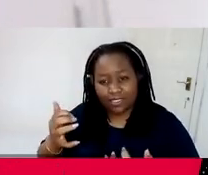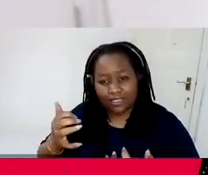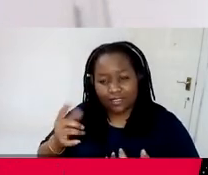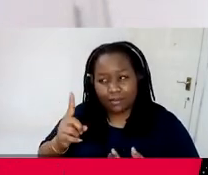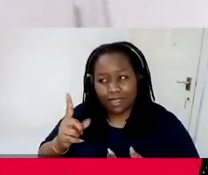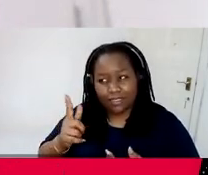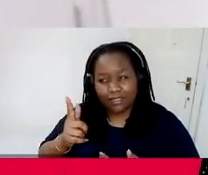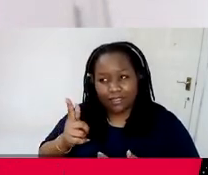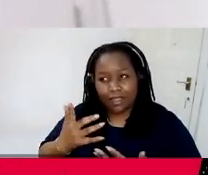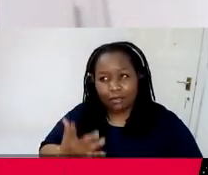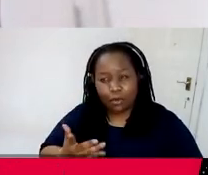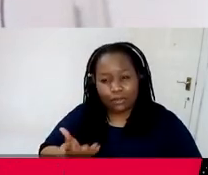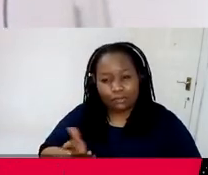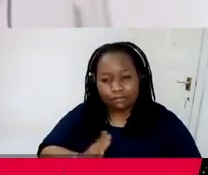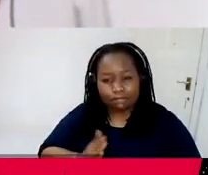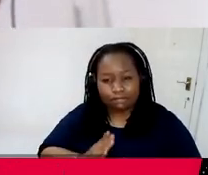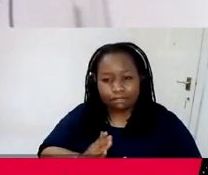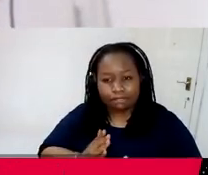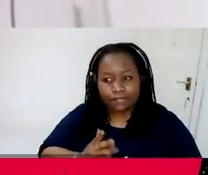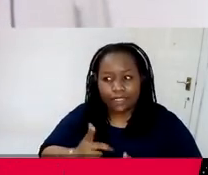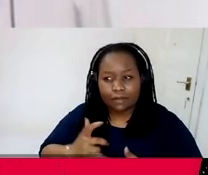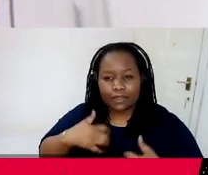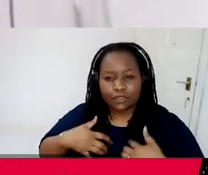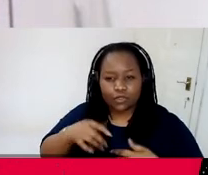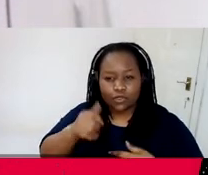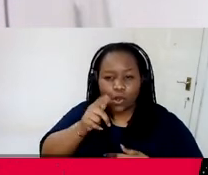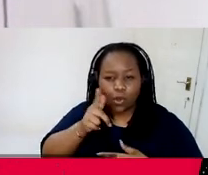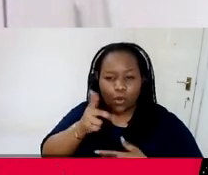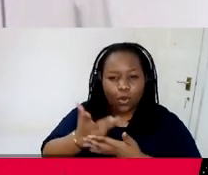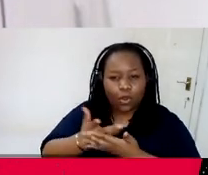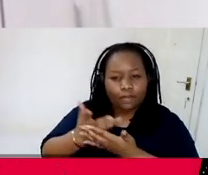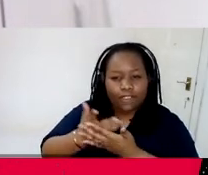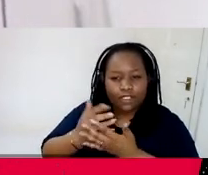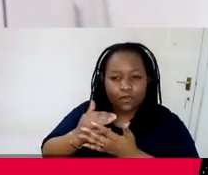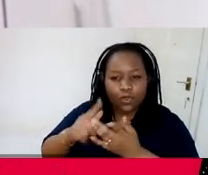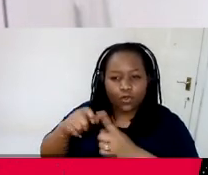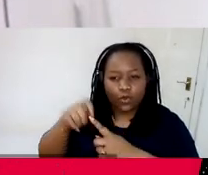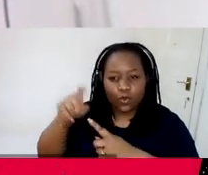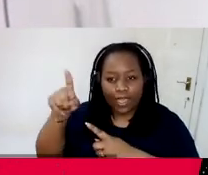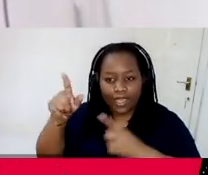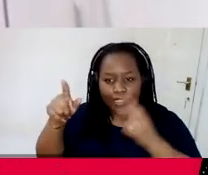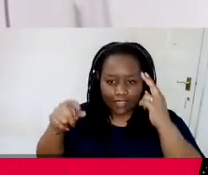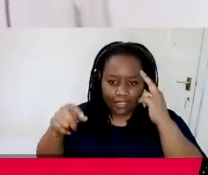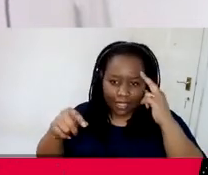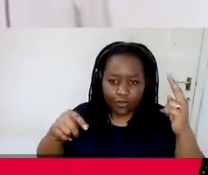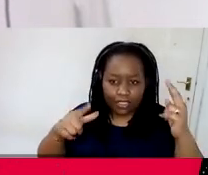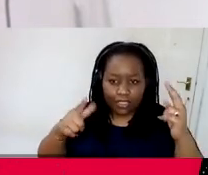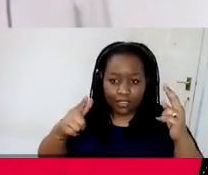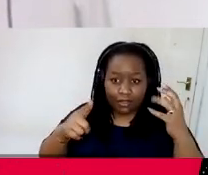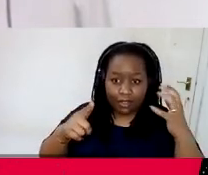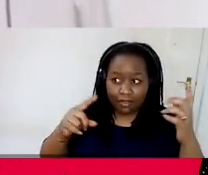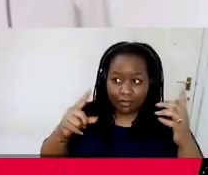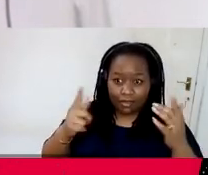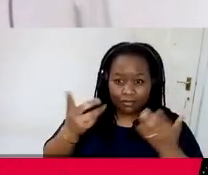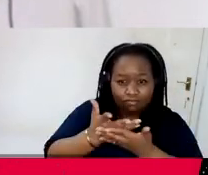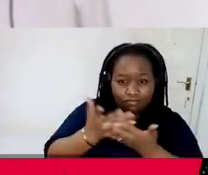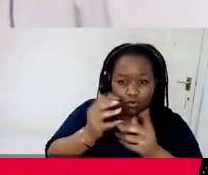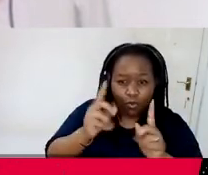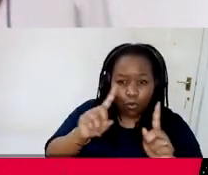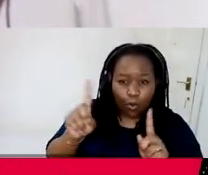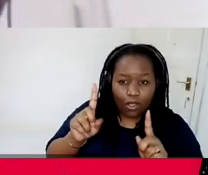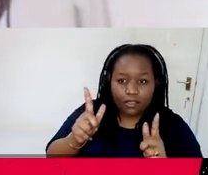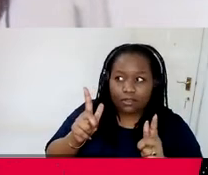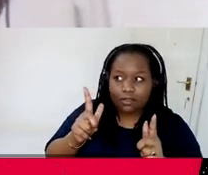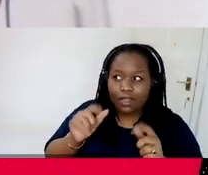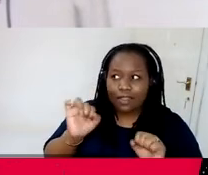their combined vision is for the future of Yemen and how that plays into sort of the decisions that they are making about the